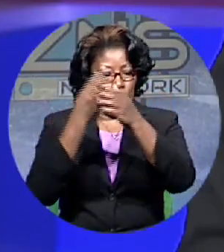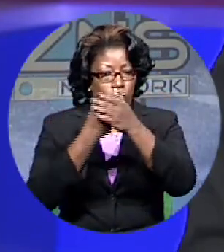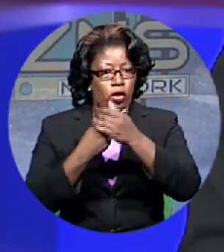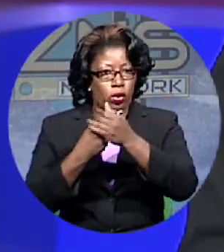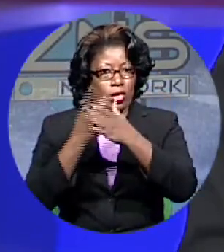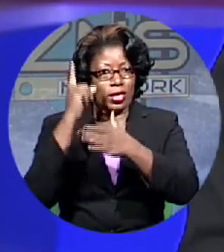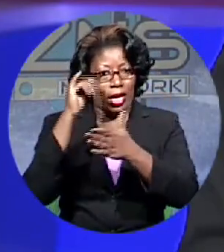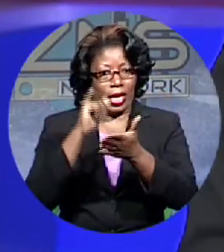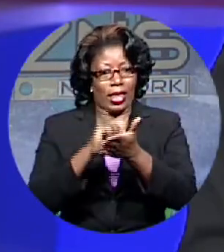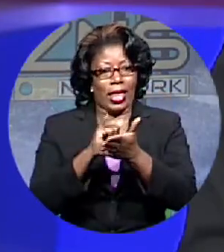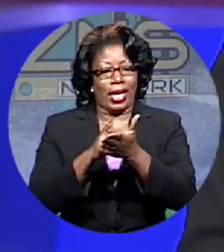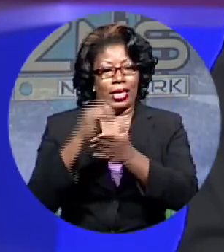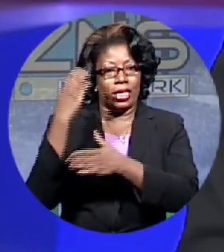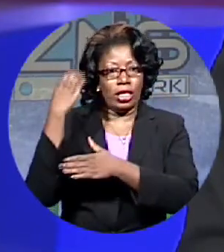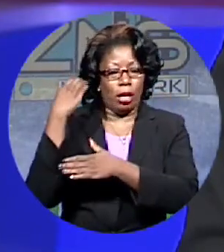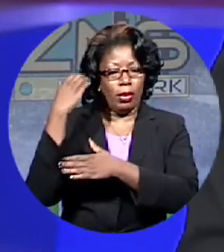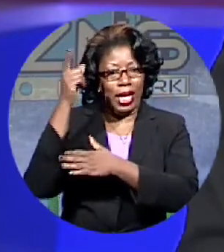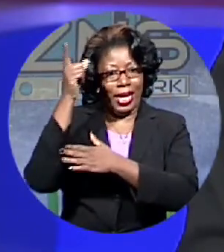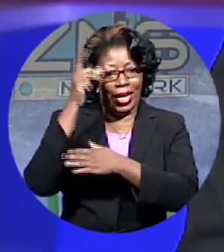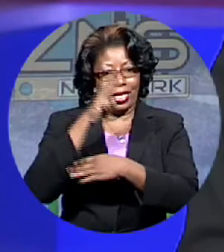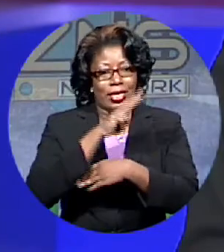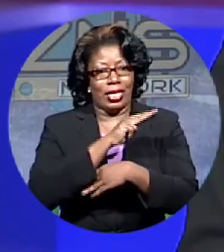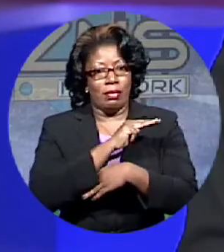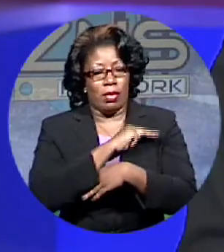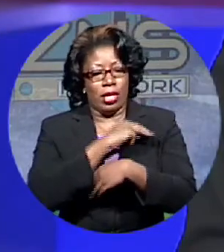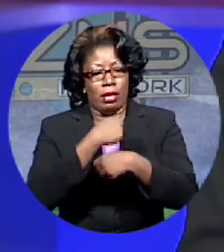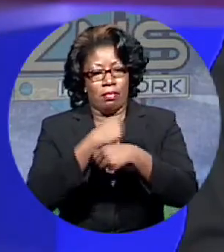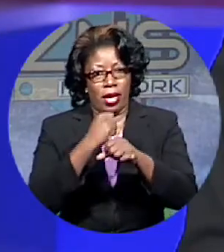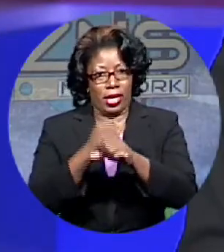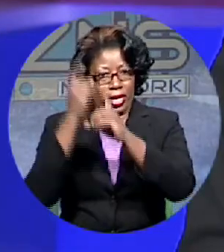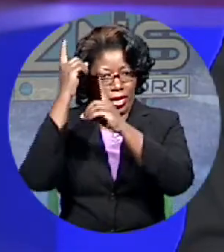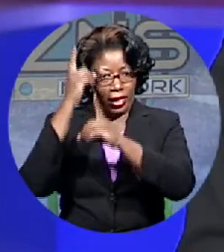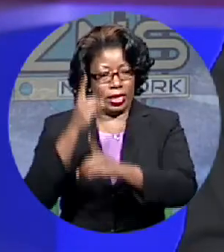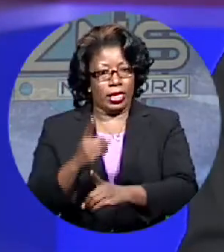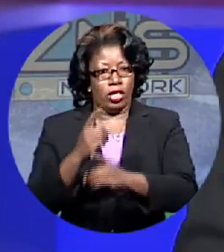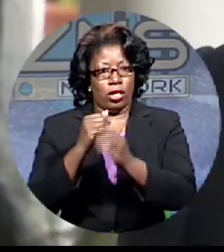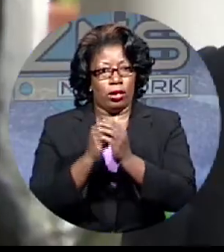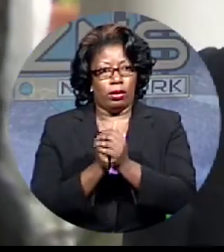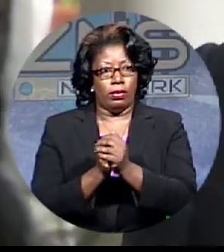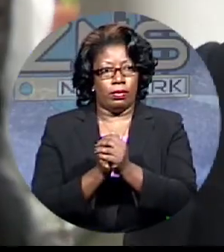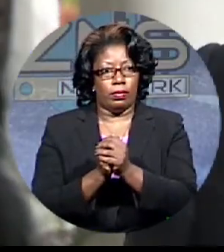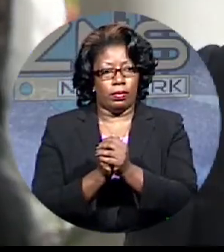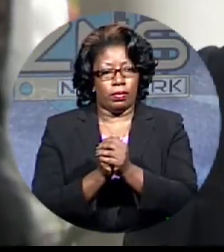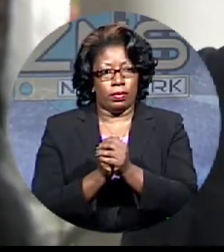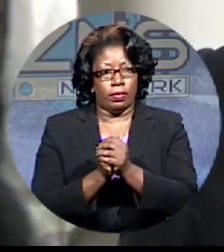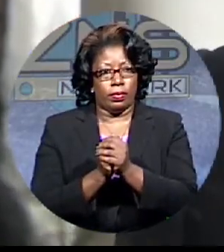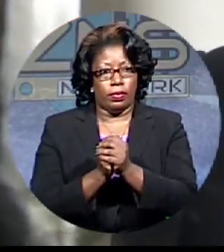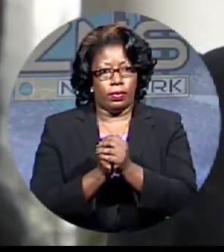said previously that Chairman Leslie Miller had unilaterally made the decision.